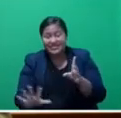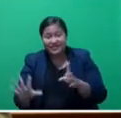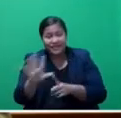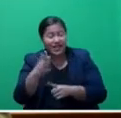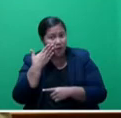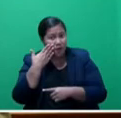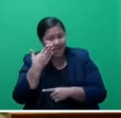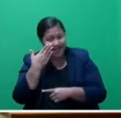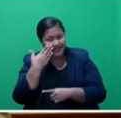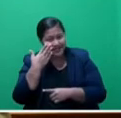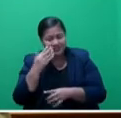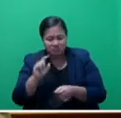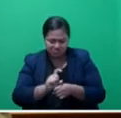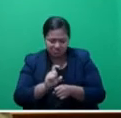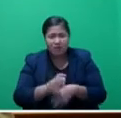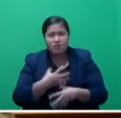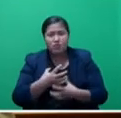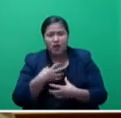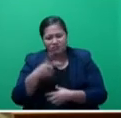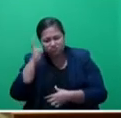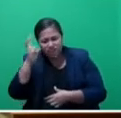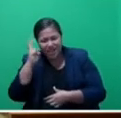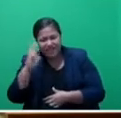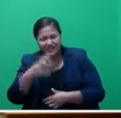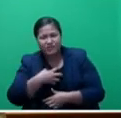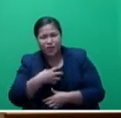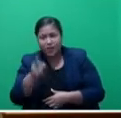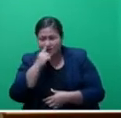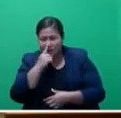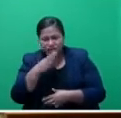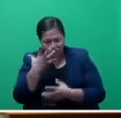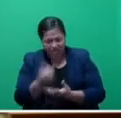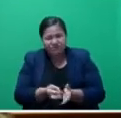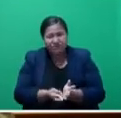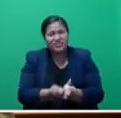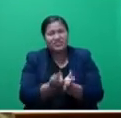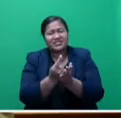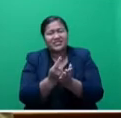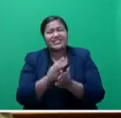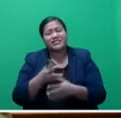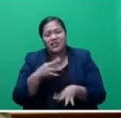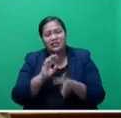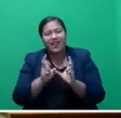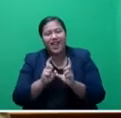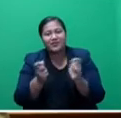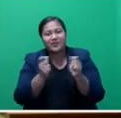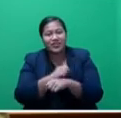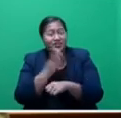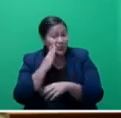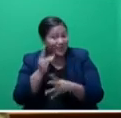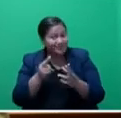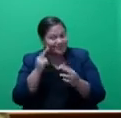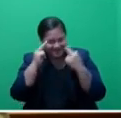network, create awareness and train people to develop resilience to climate change and natural disasters.